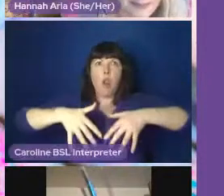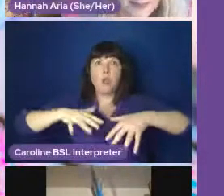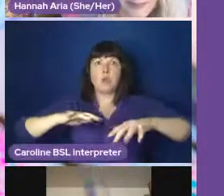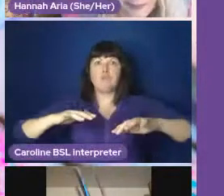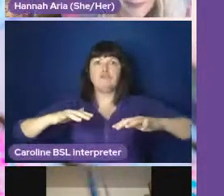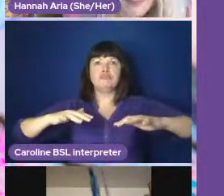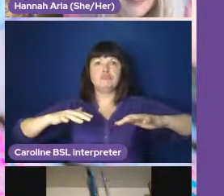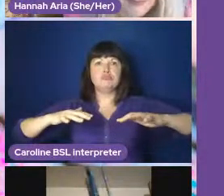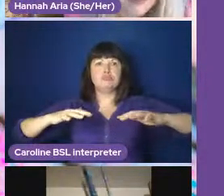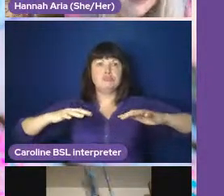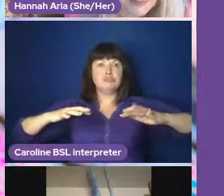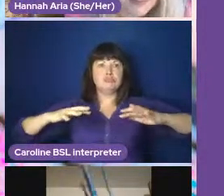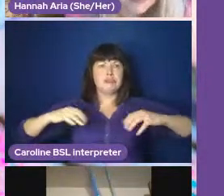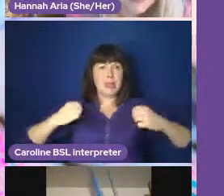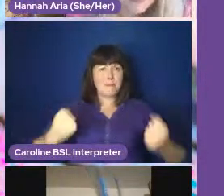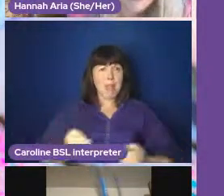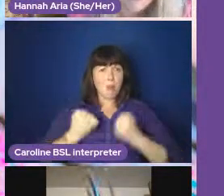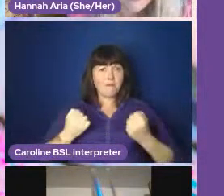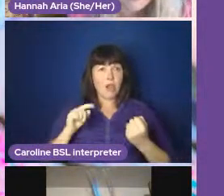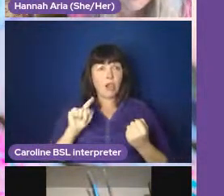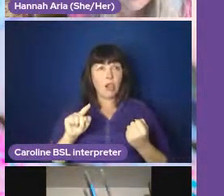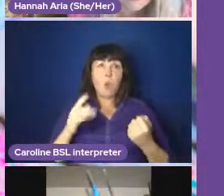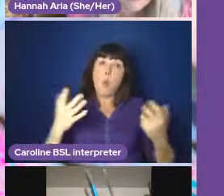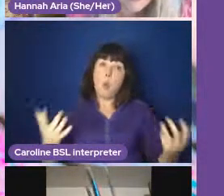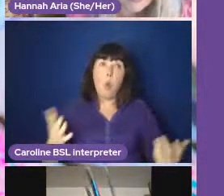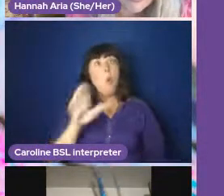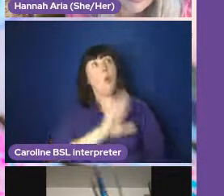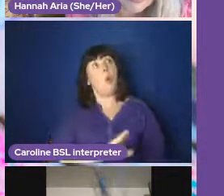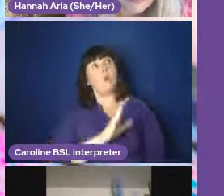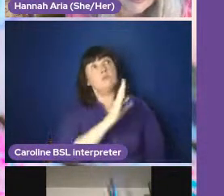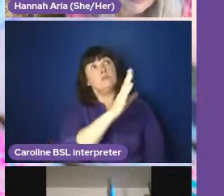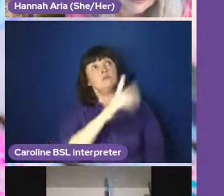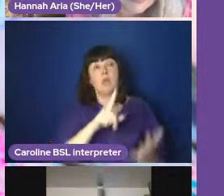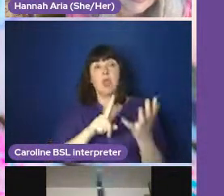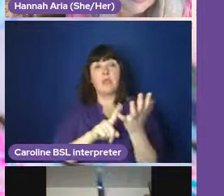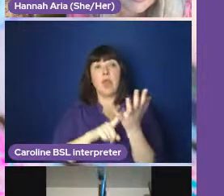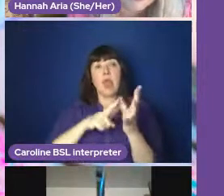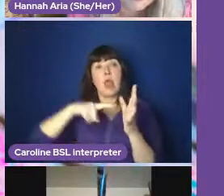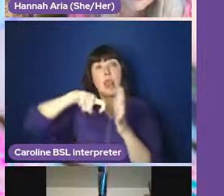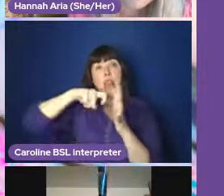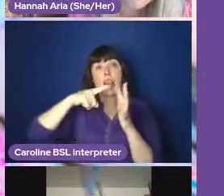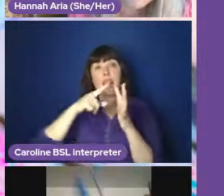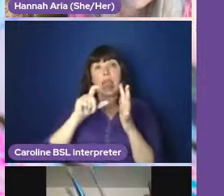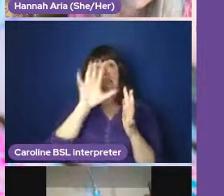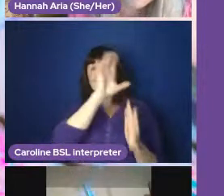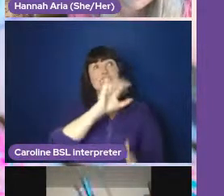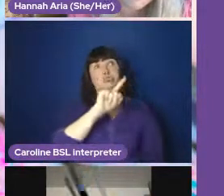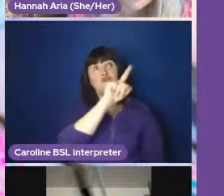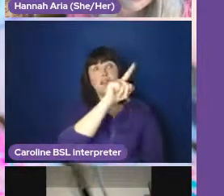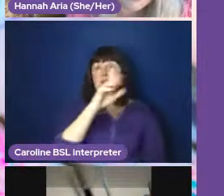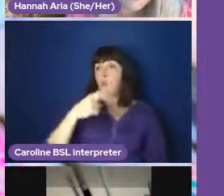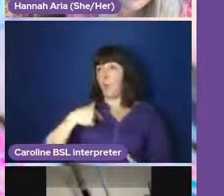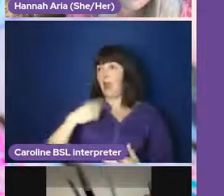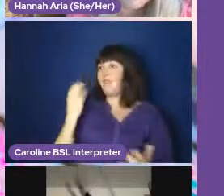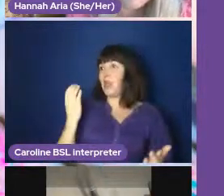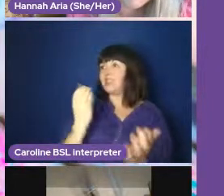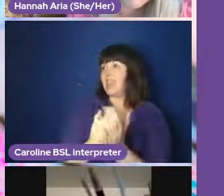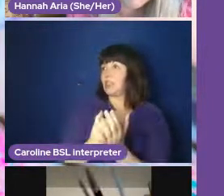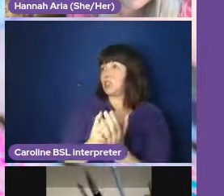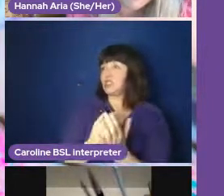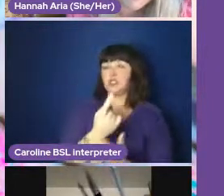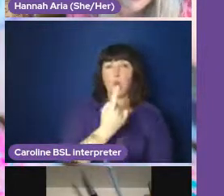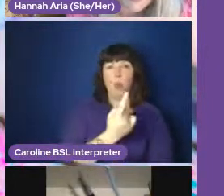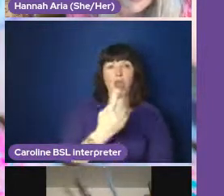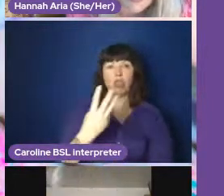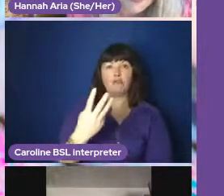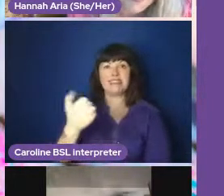there's something about it. Matt, don't worry. If you get suction 136 and then get a bloody police caution, they're not going to allow you to go to